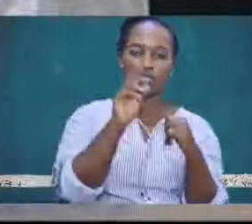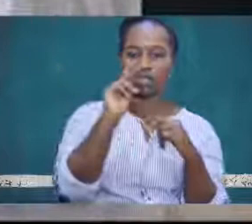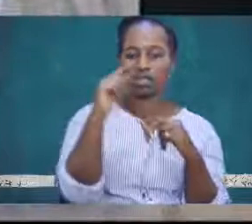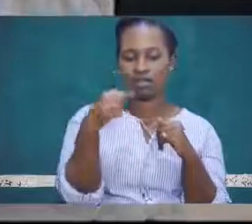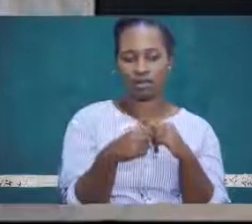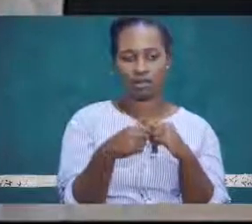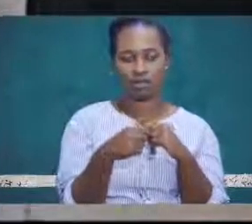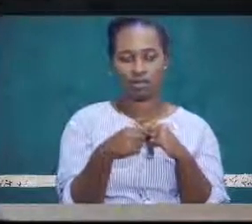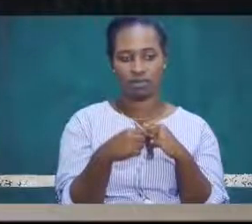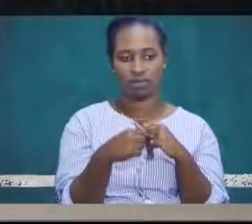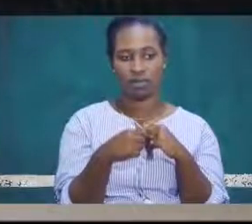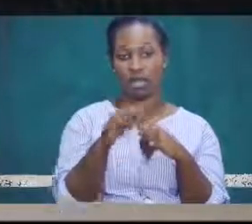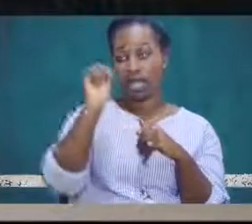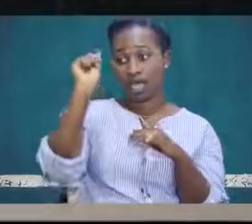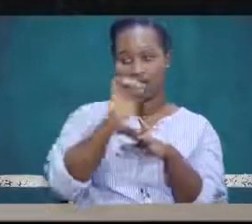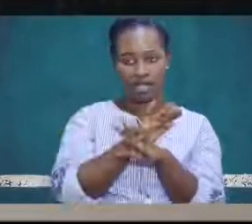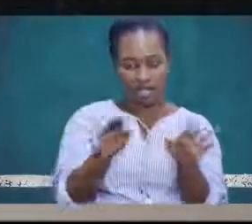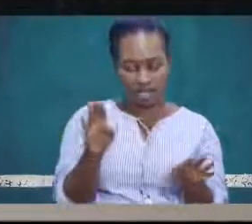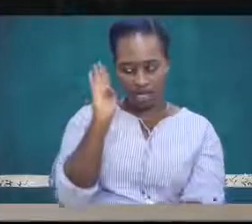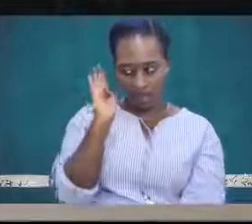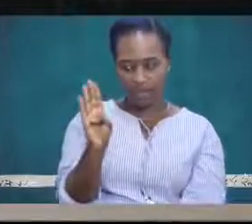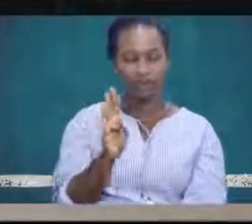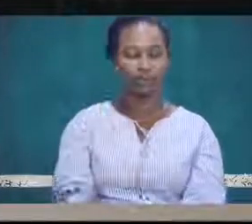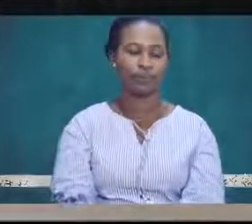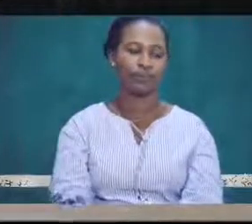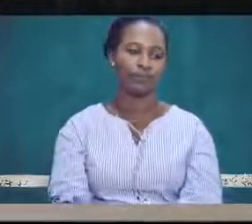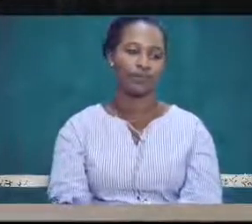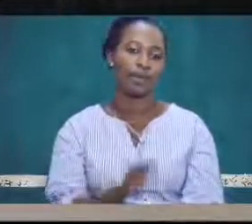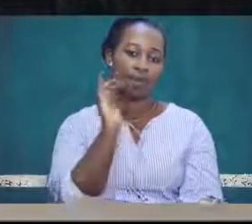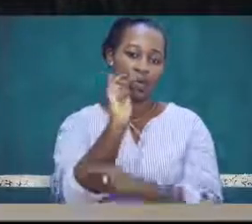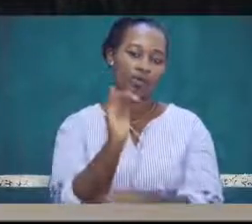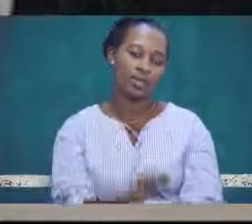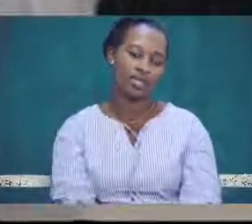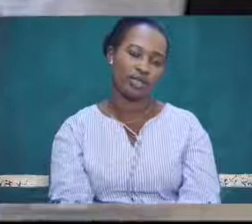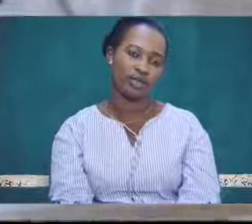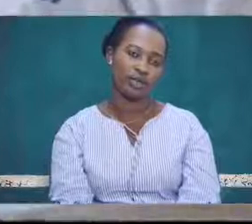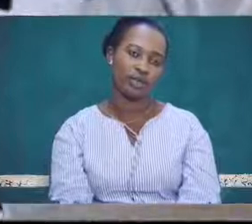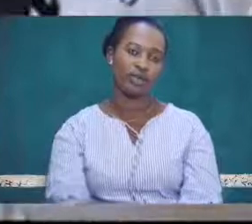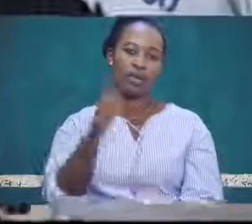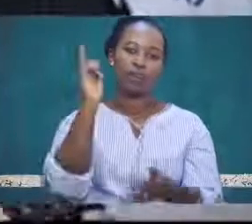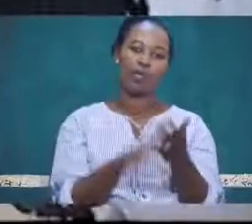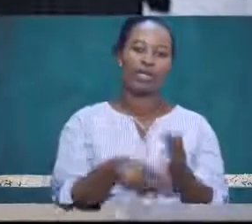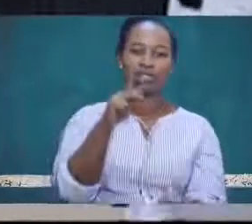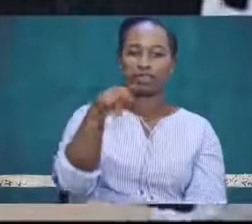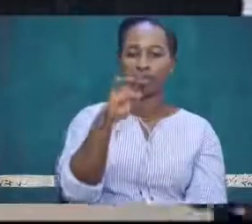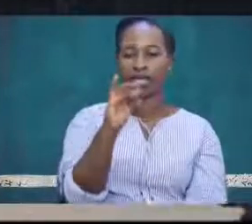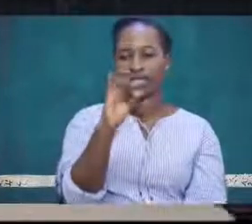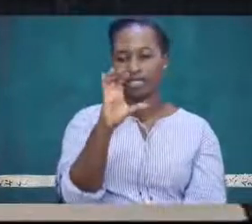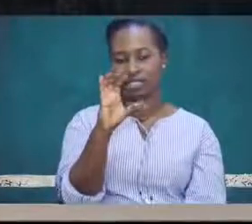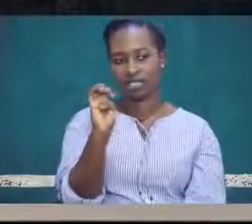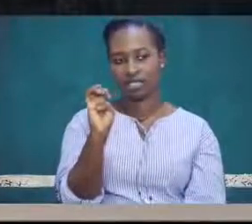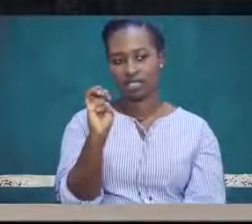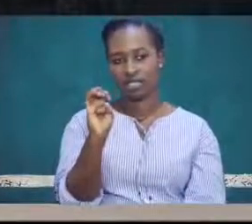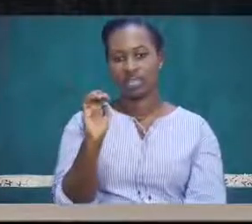part A. Then part B, they're asking you what price level would make people